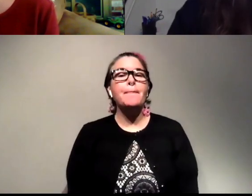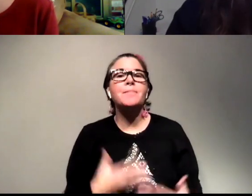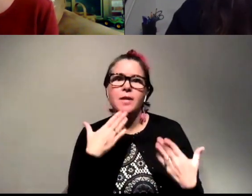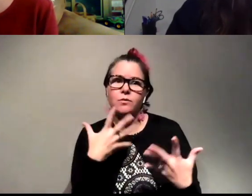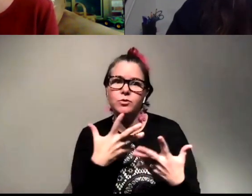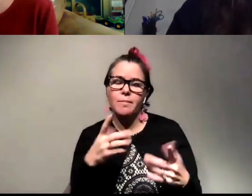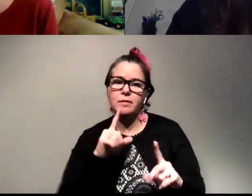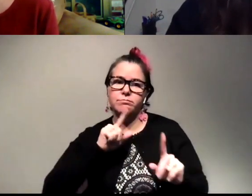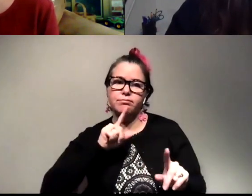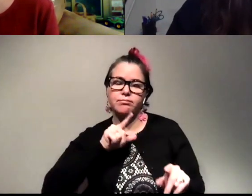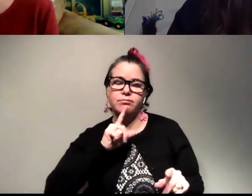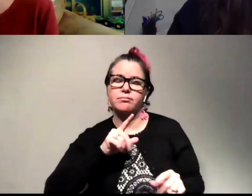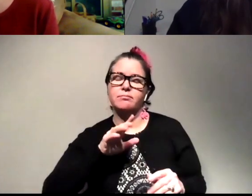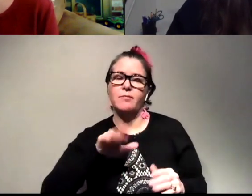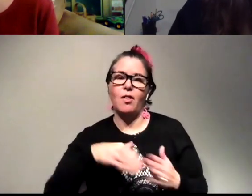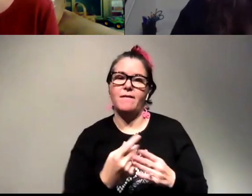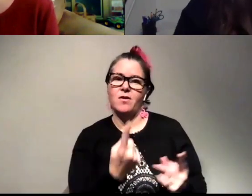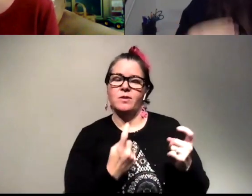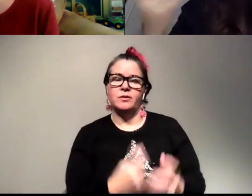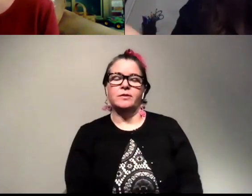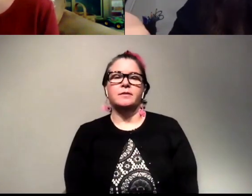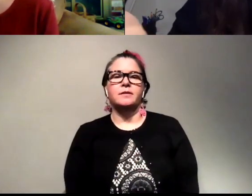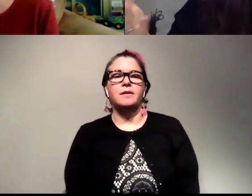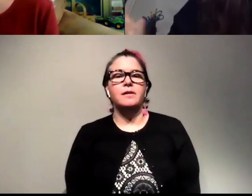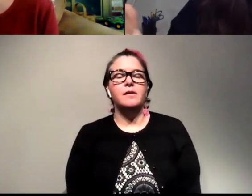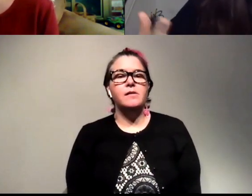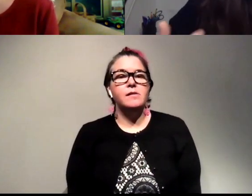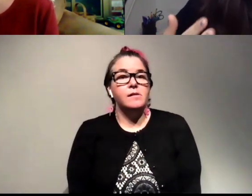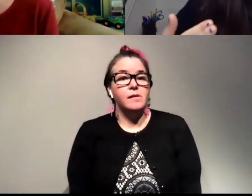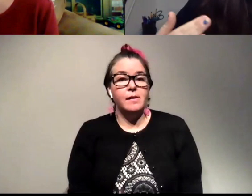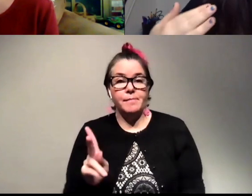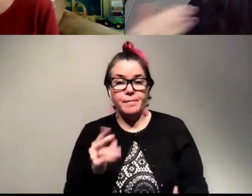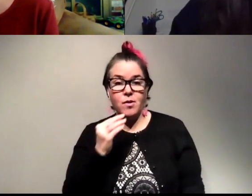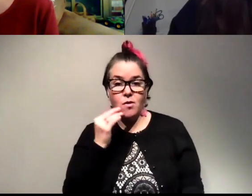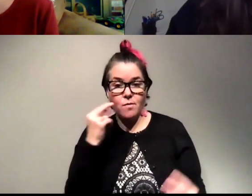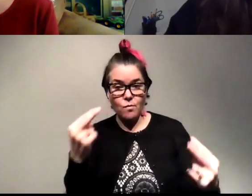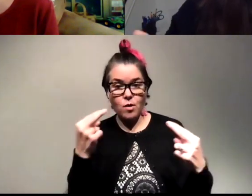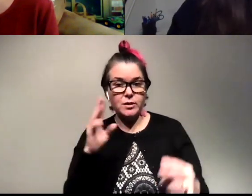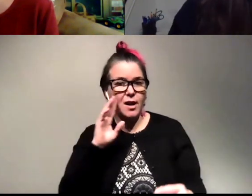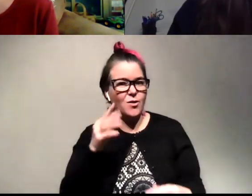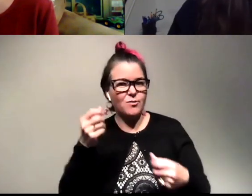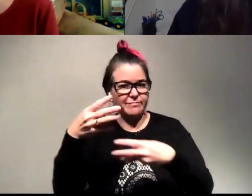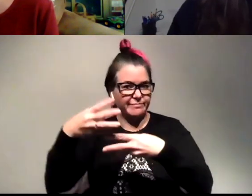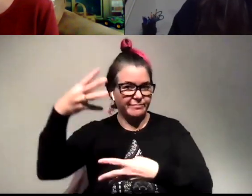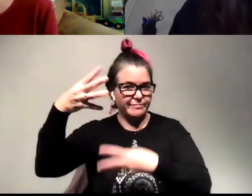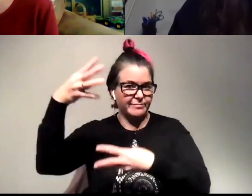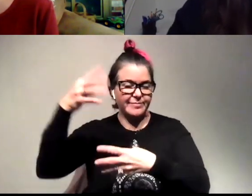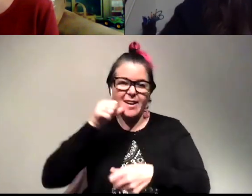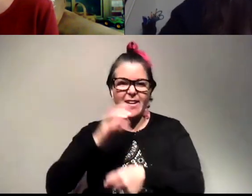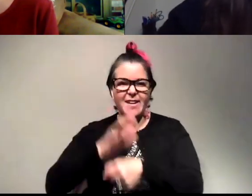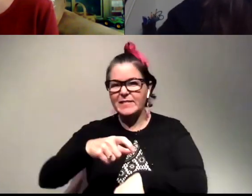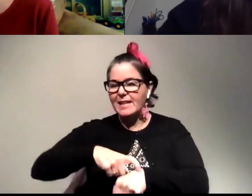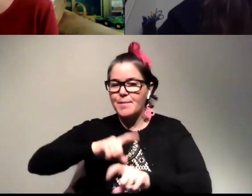much for answering all of our questions today. Folks at home, I know there were a lot of questions that we didn't have time to get to